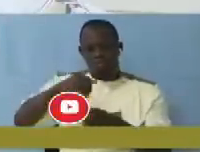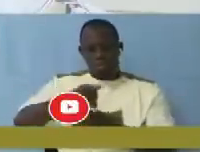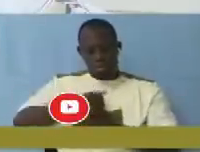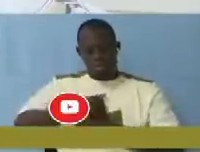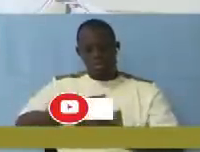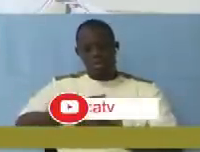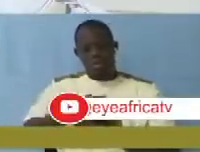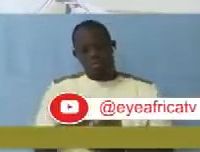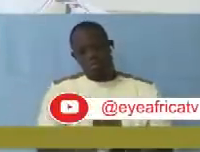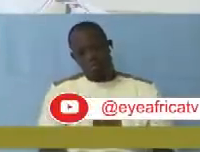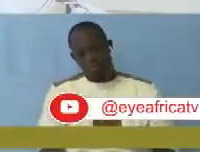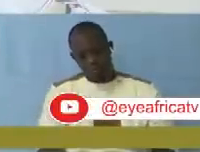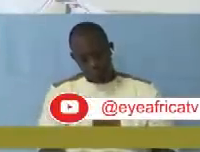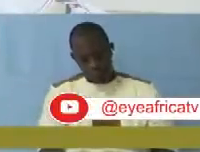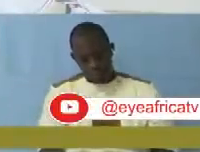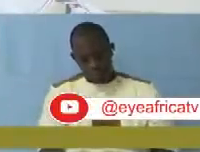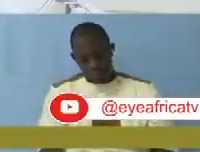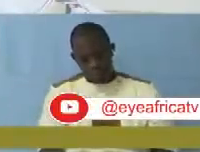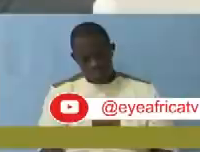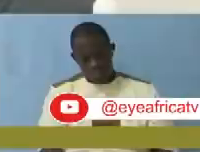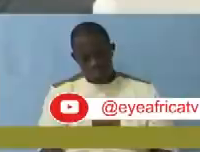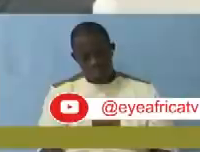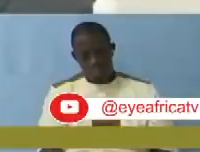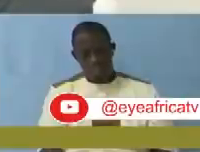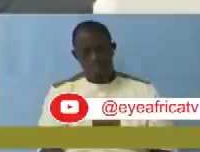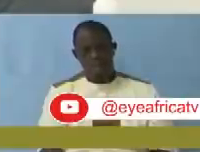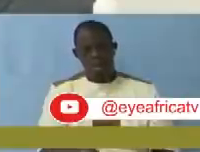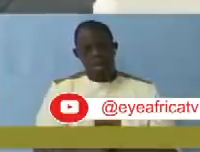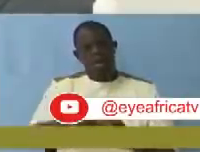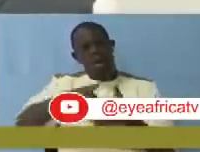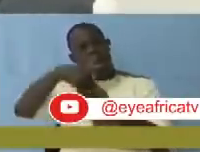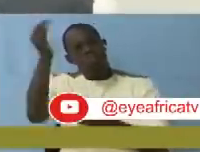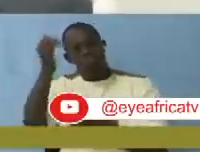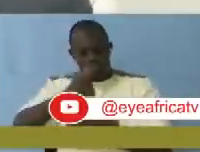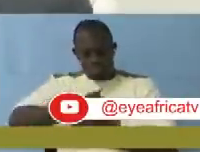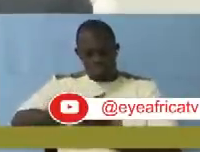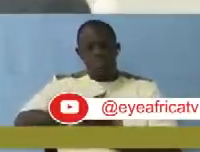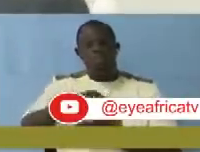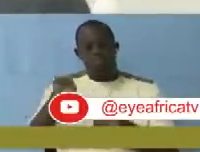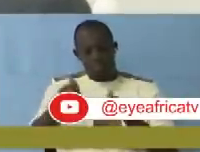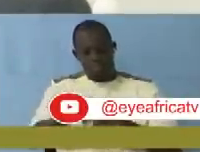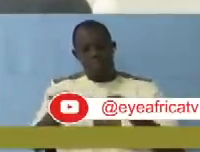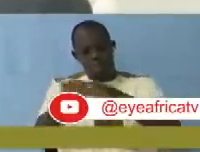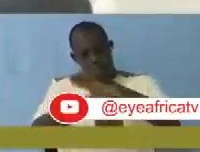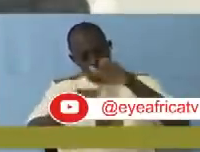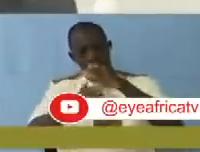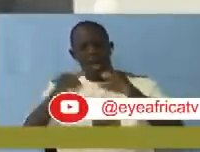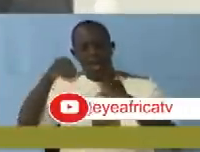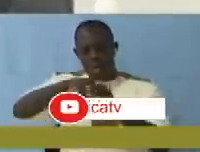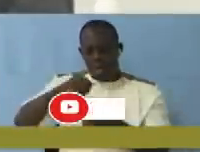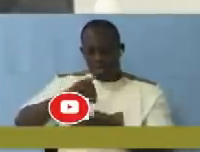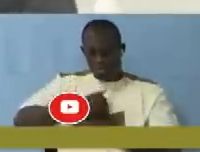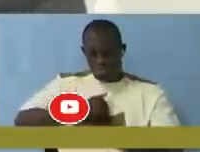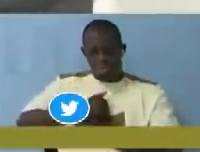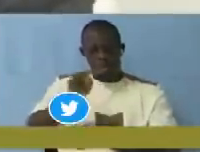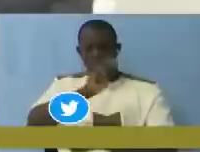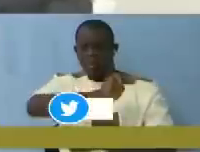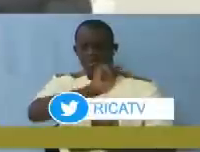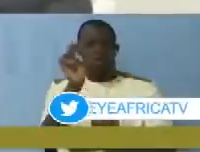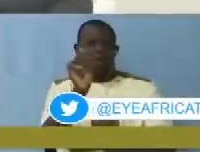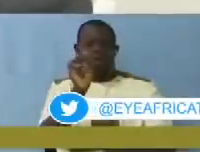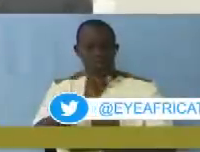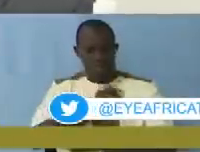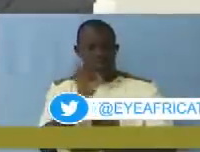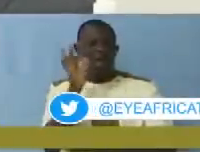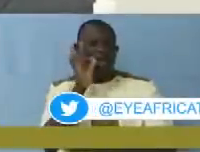kan tanko like afole internal security. External security was also under internal security? No. Munda tanku bunda